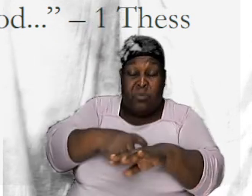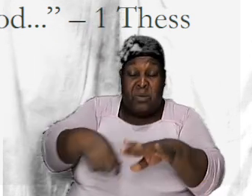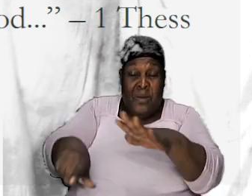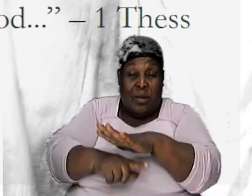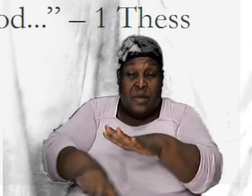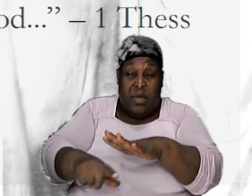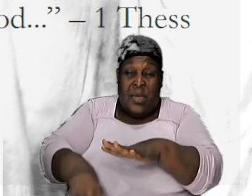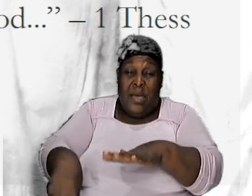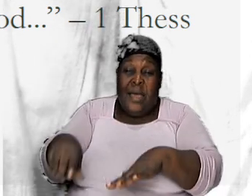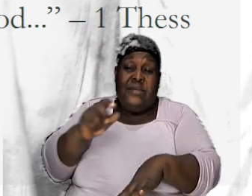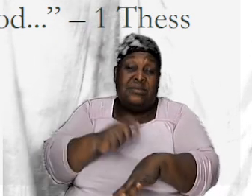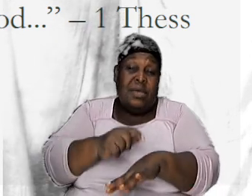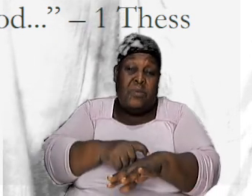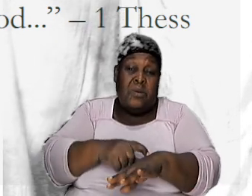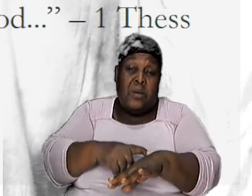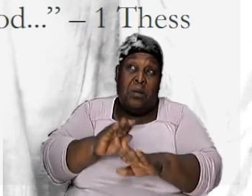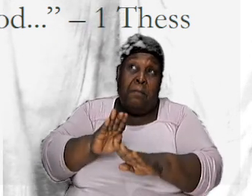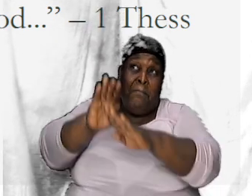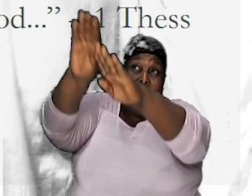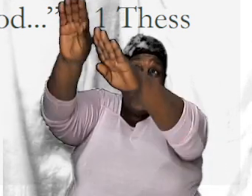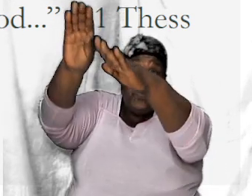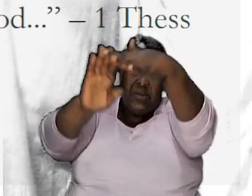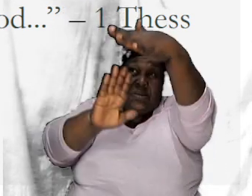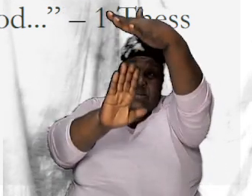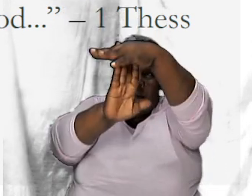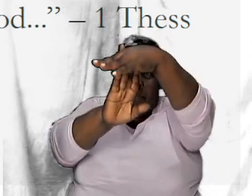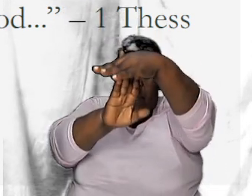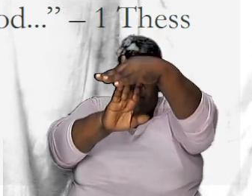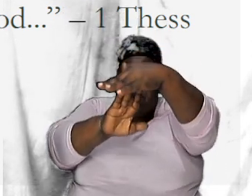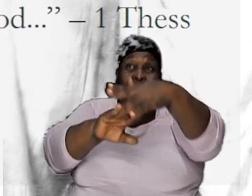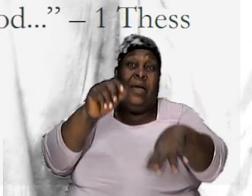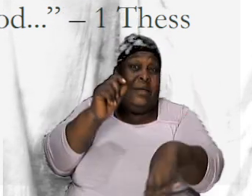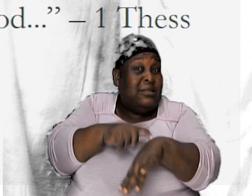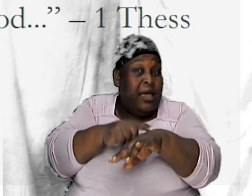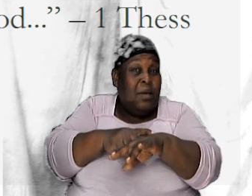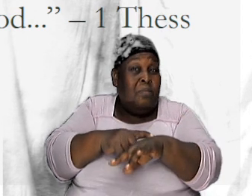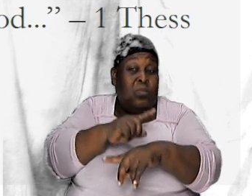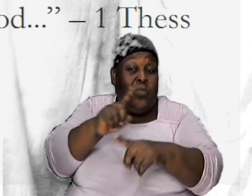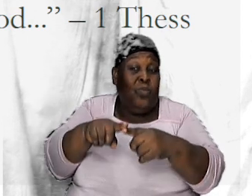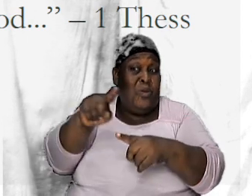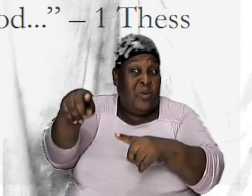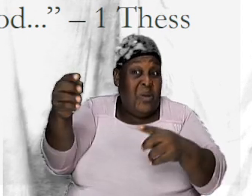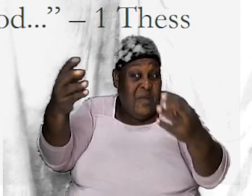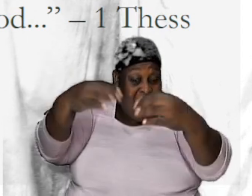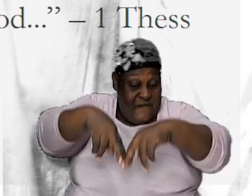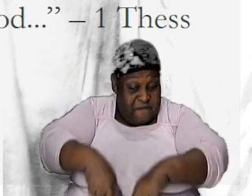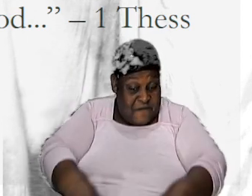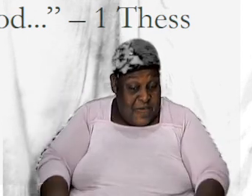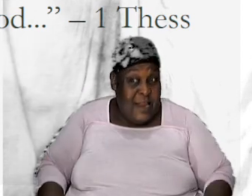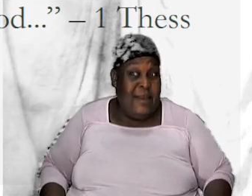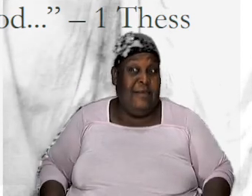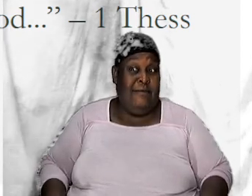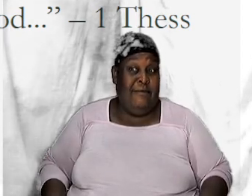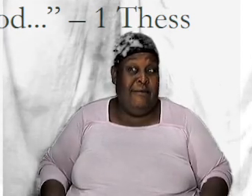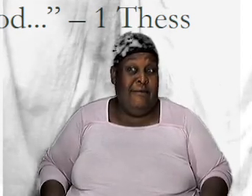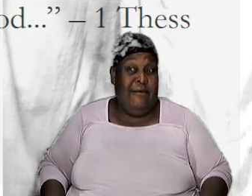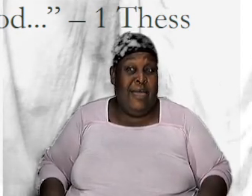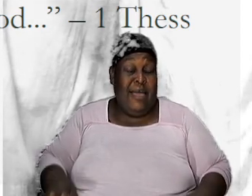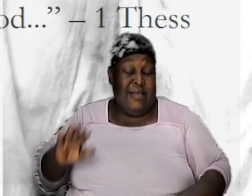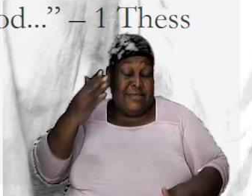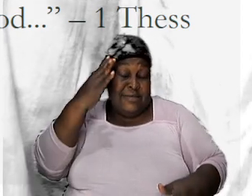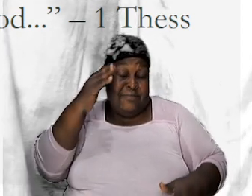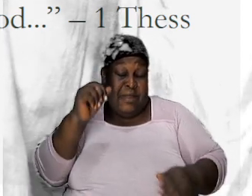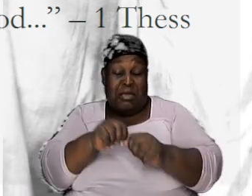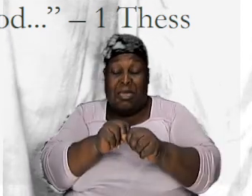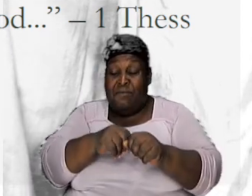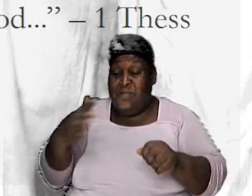the mountaintop and nothing can faze you. But there are going to be periods of time where you're in the valley of the shadow of death. And it seems as if everything